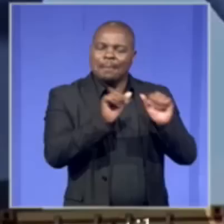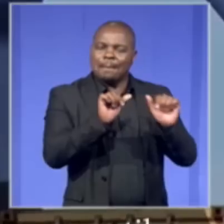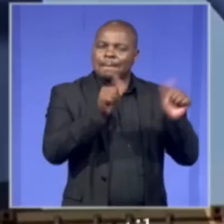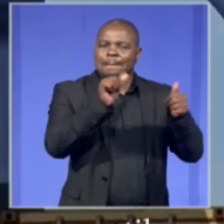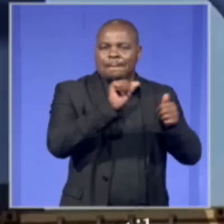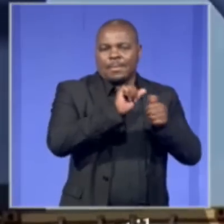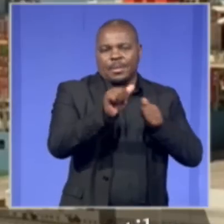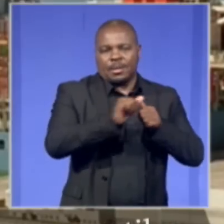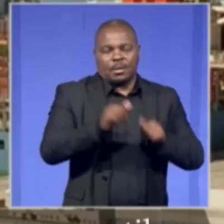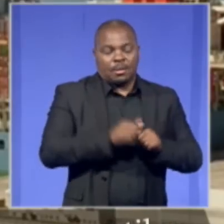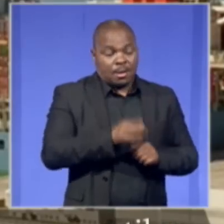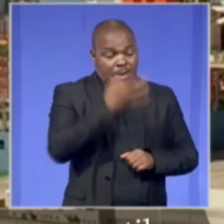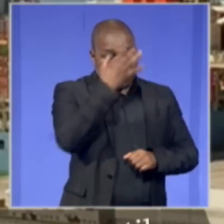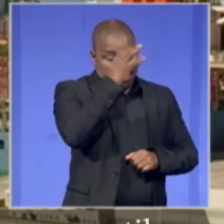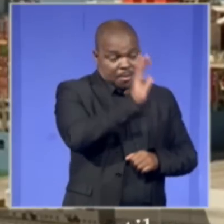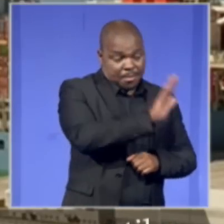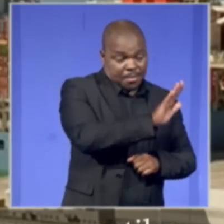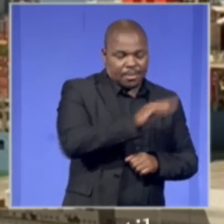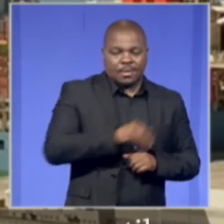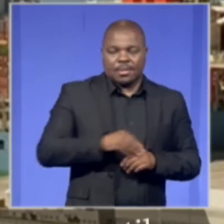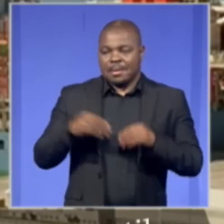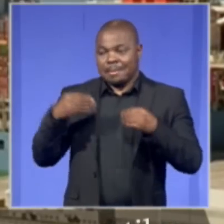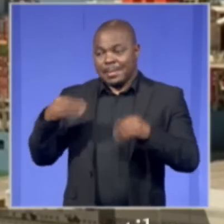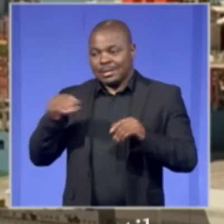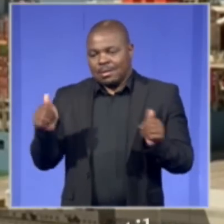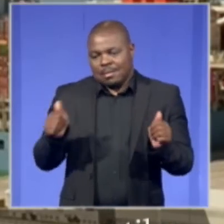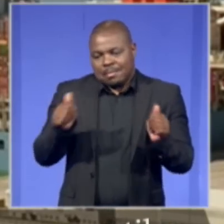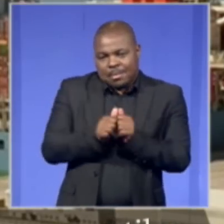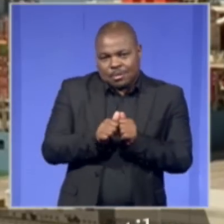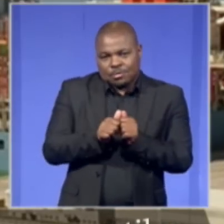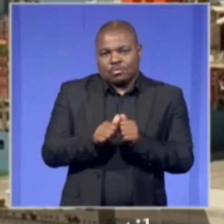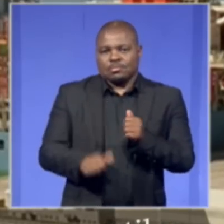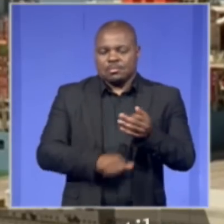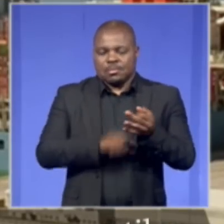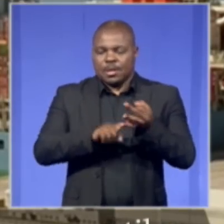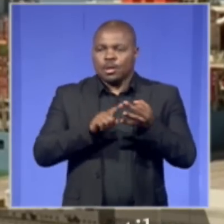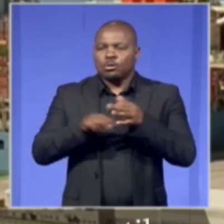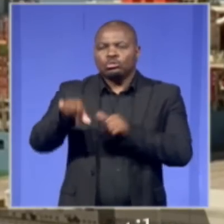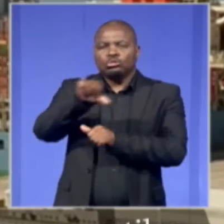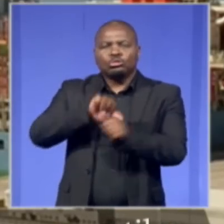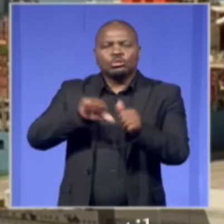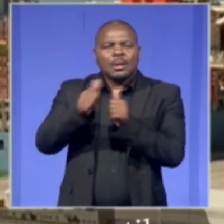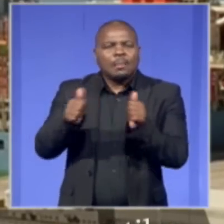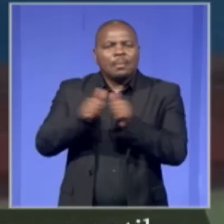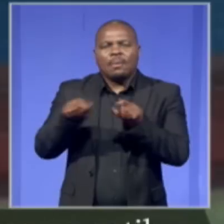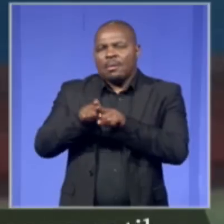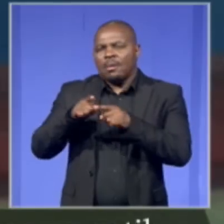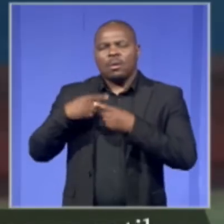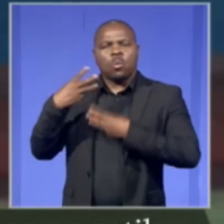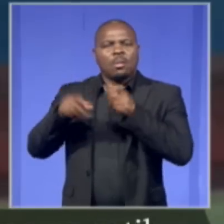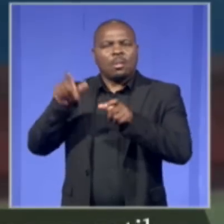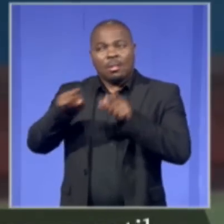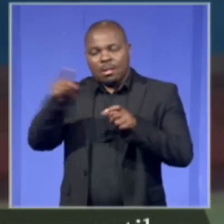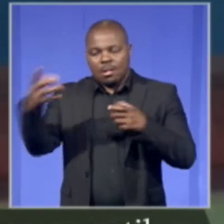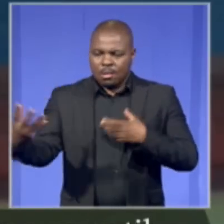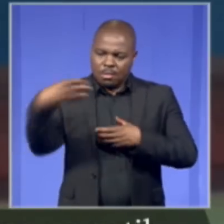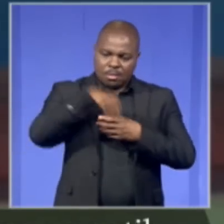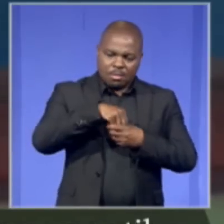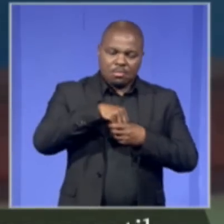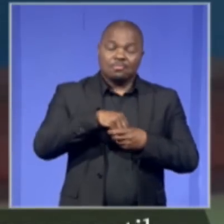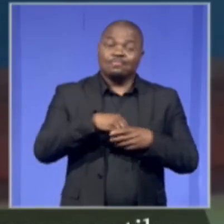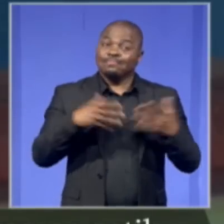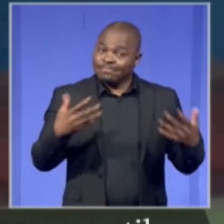between government and business, and through the ongoing cooperation with social partners, including Labour, we are